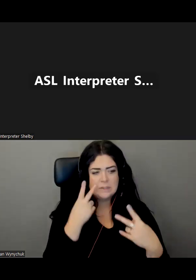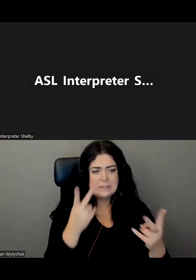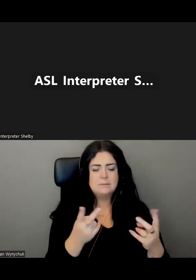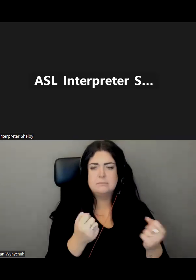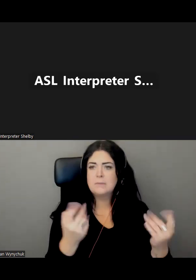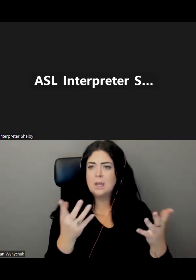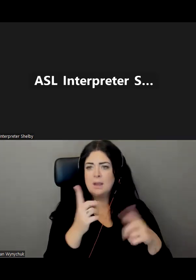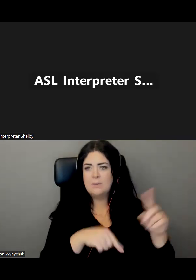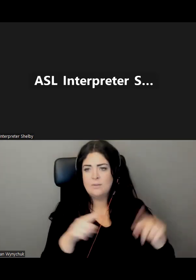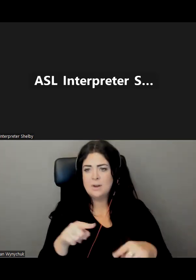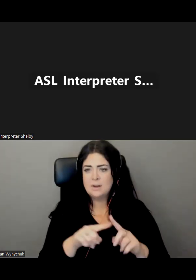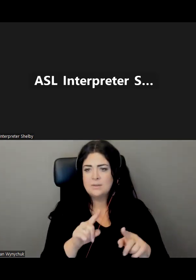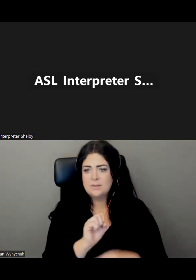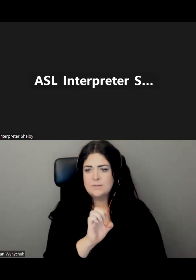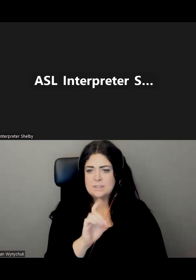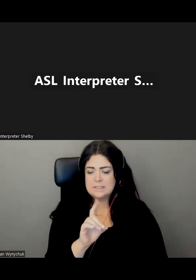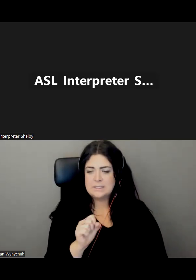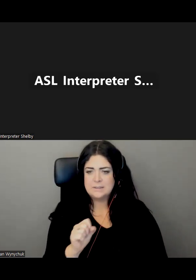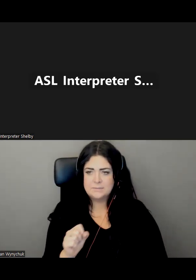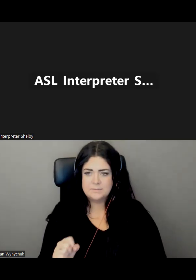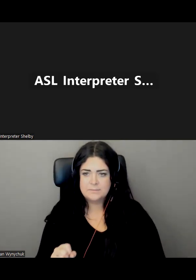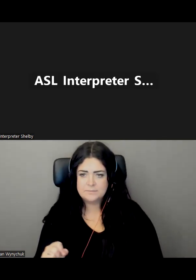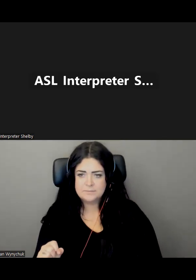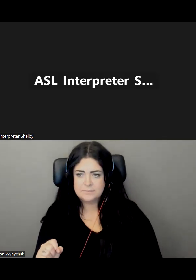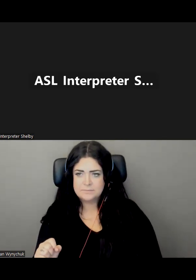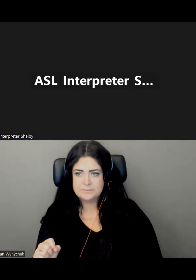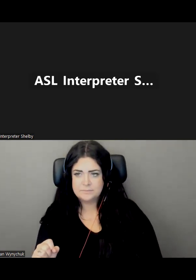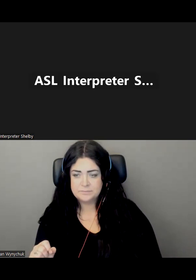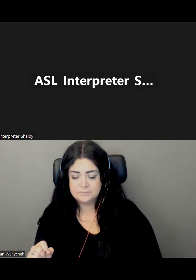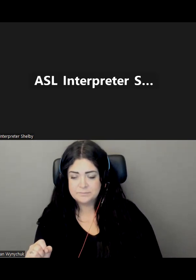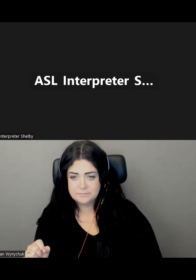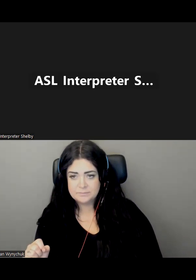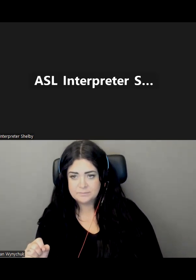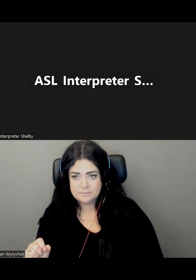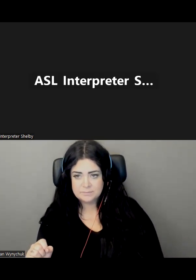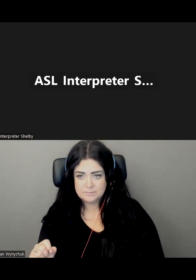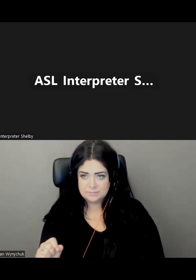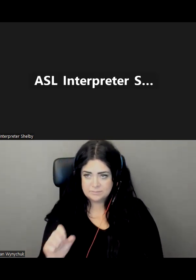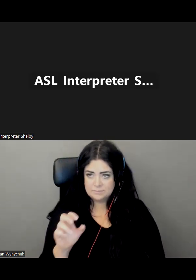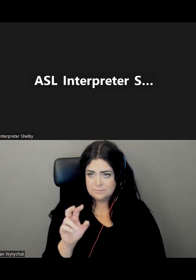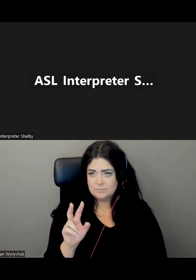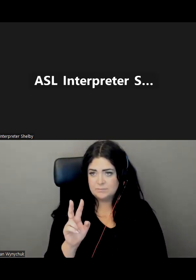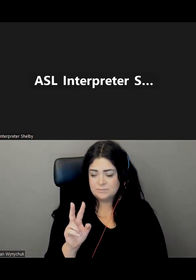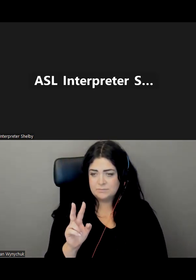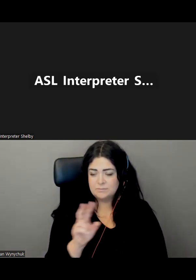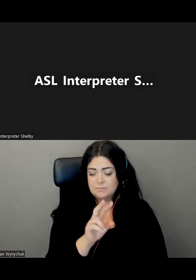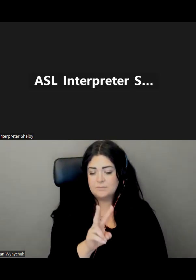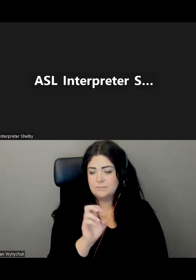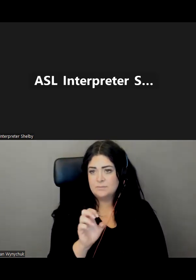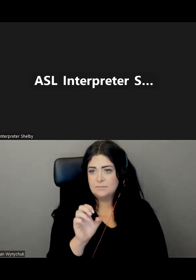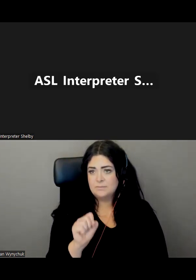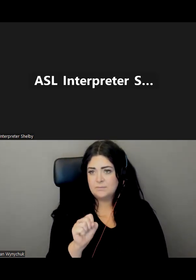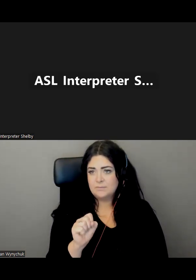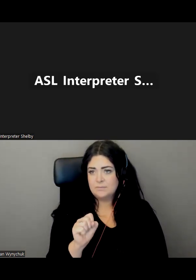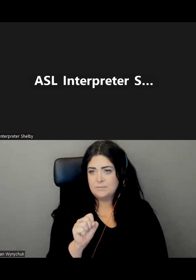there. But the tape is awesome because how do you spell the? Vessies, yeah,